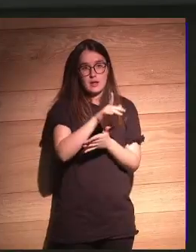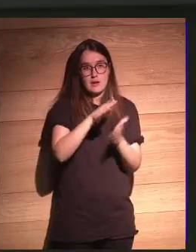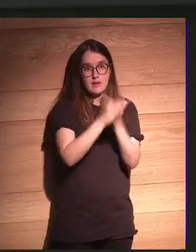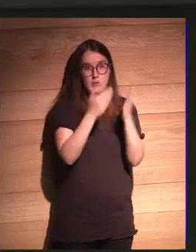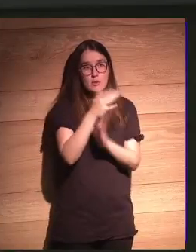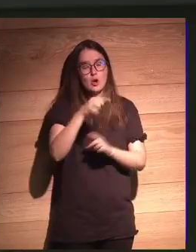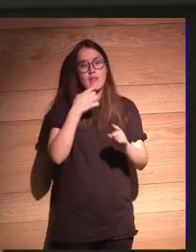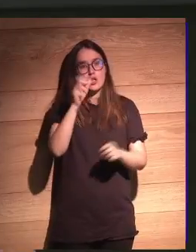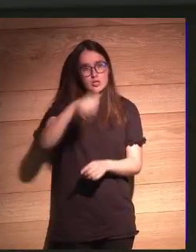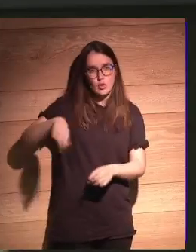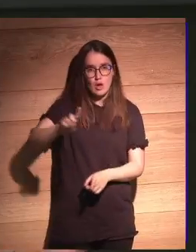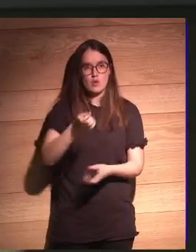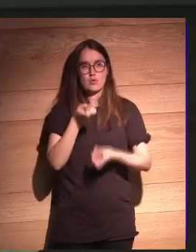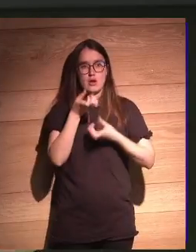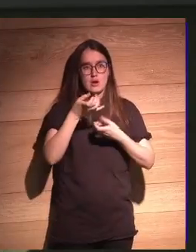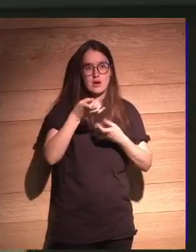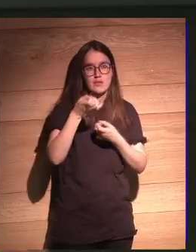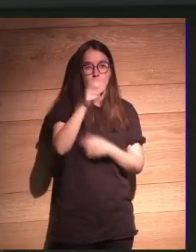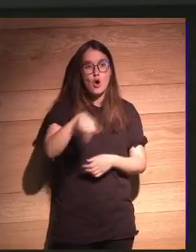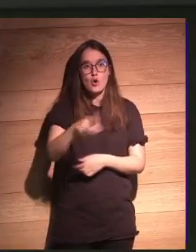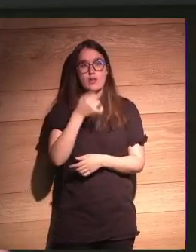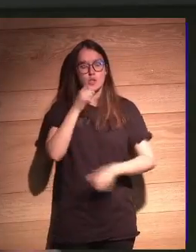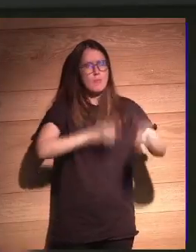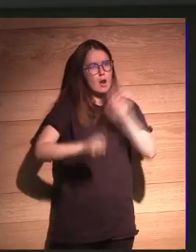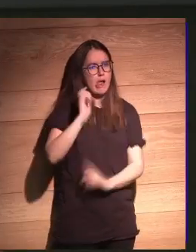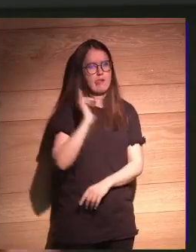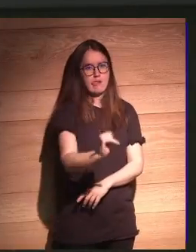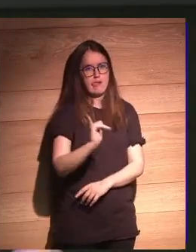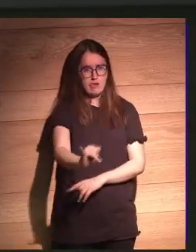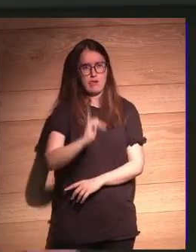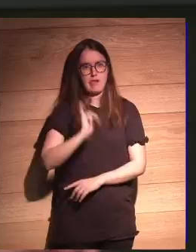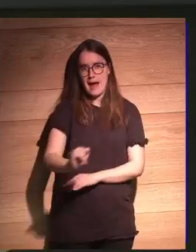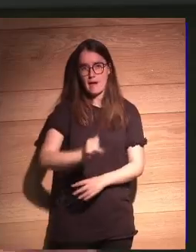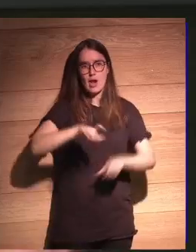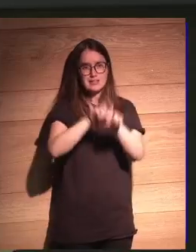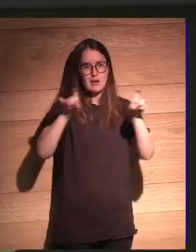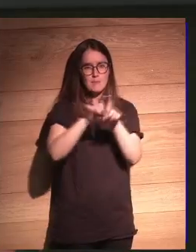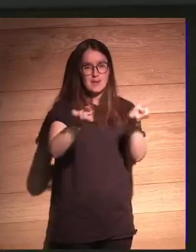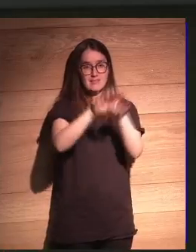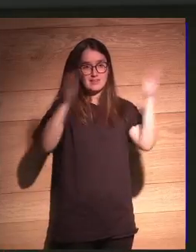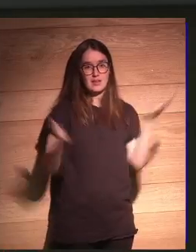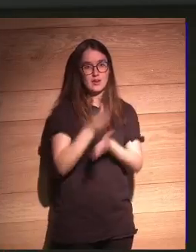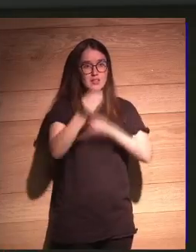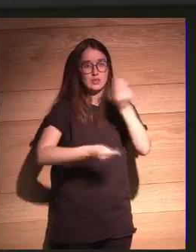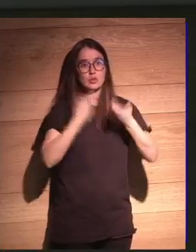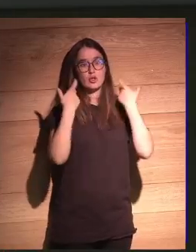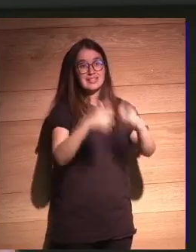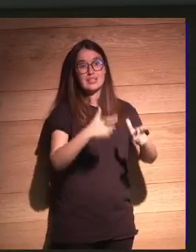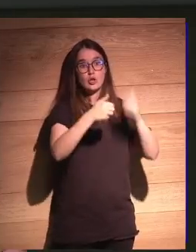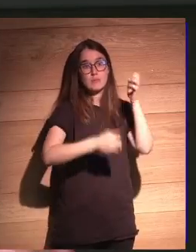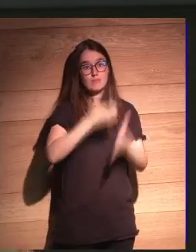David talks about it in the book, but the United Nations is saying that. They're saying there is a problem. International oligarchies are